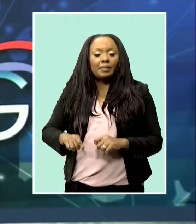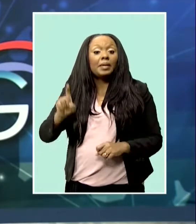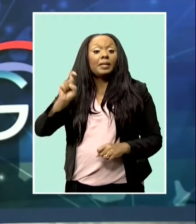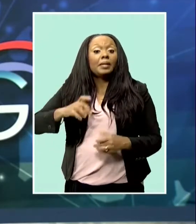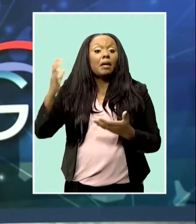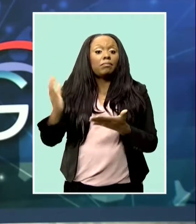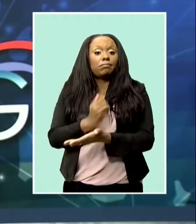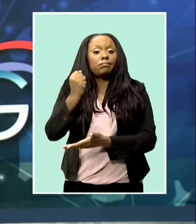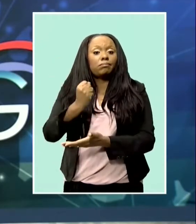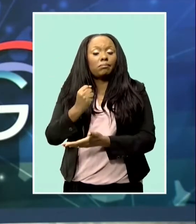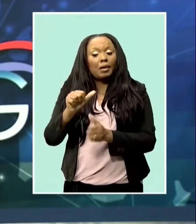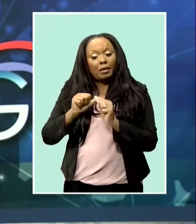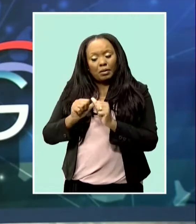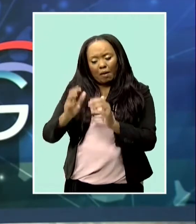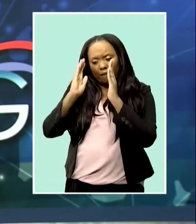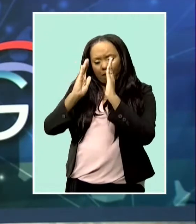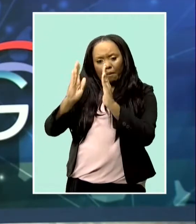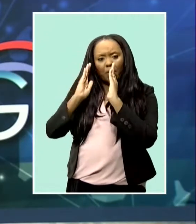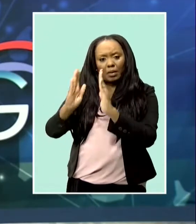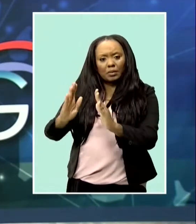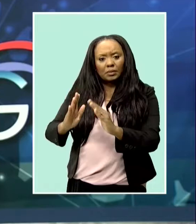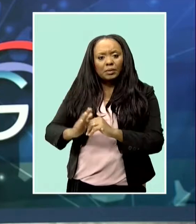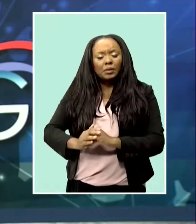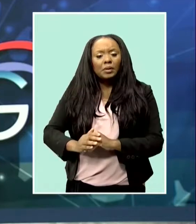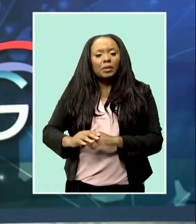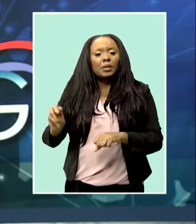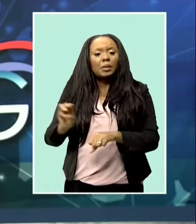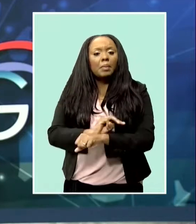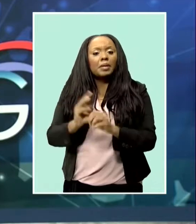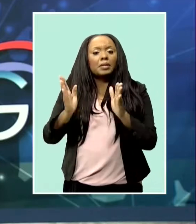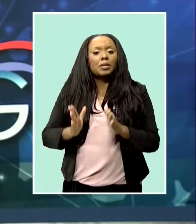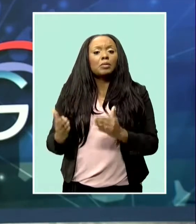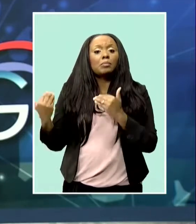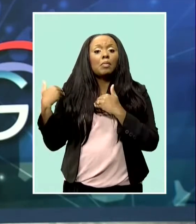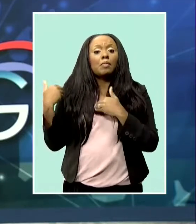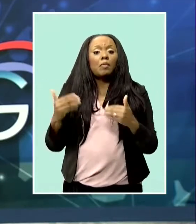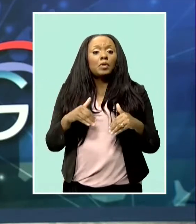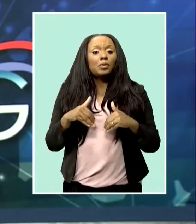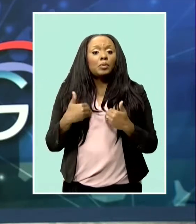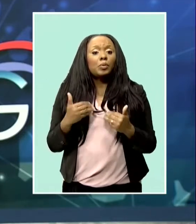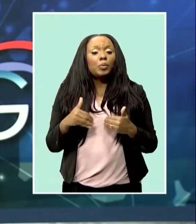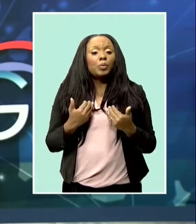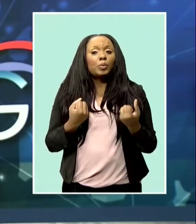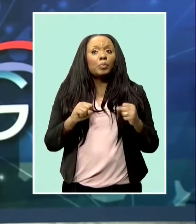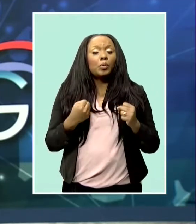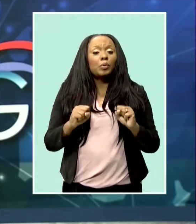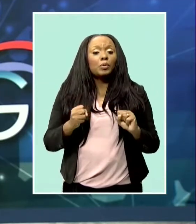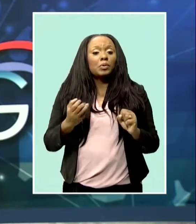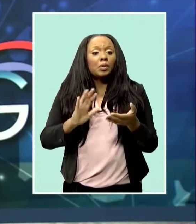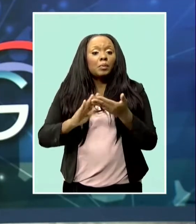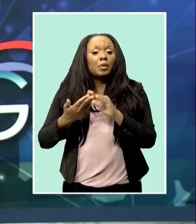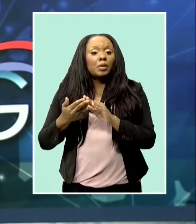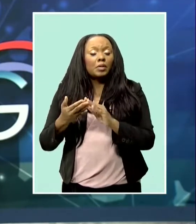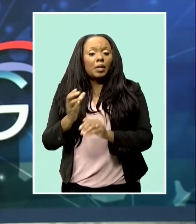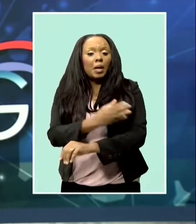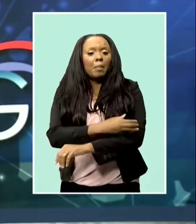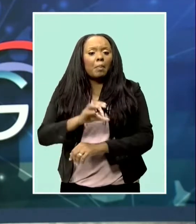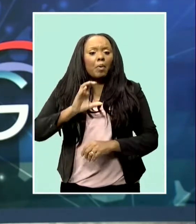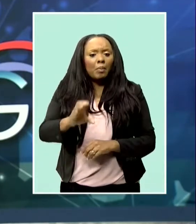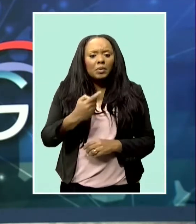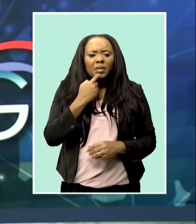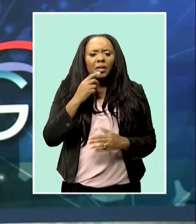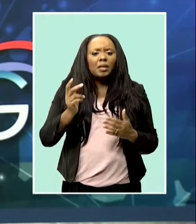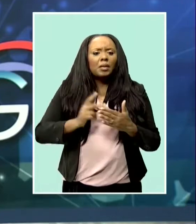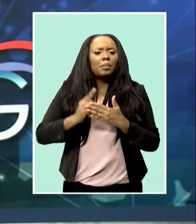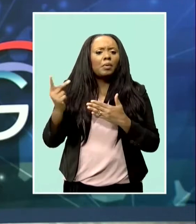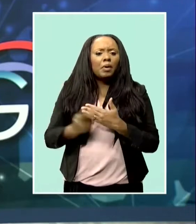to remain focused. The advice from Minister of Youth, Sports and Community Empowerment Charles Griffith, who's also called the program an